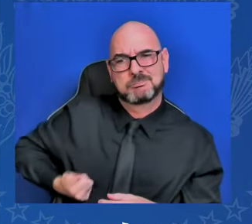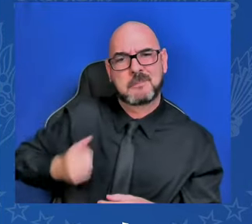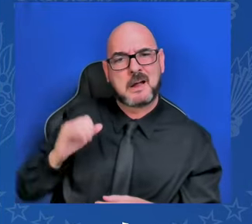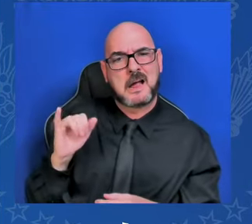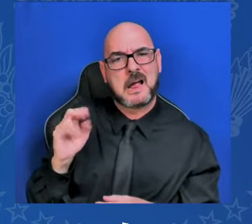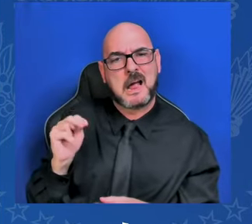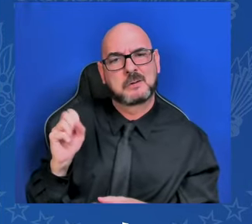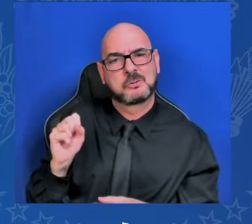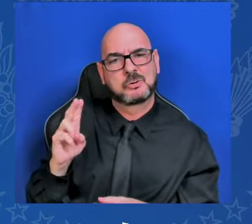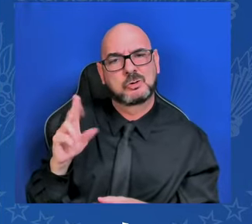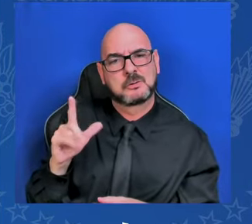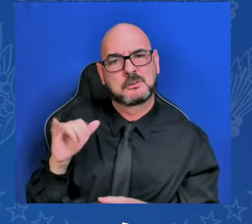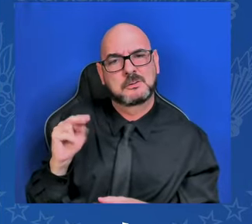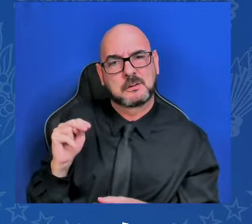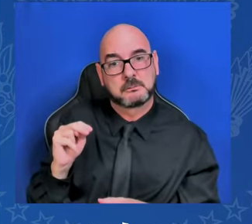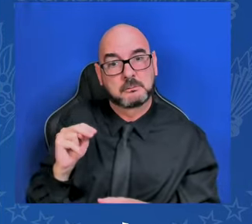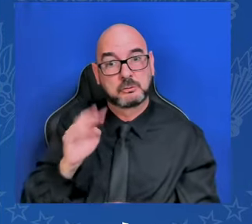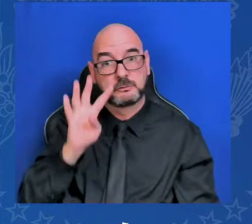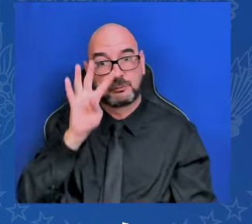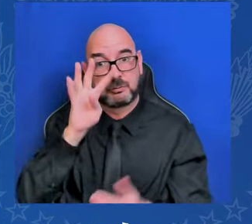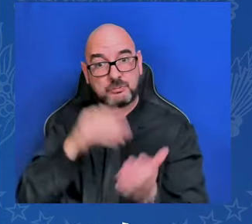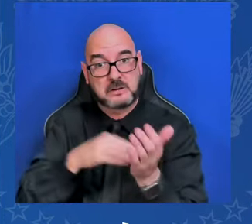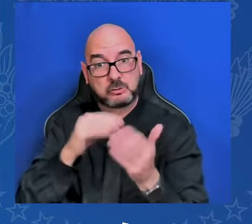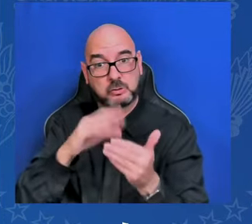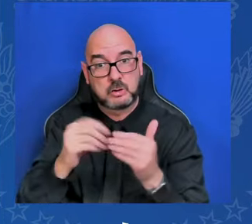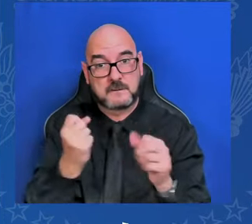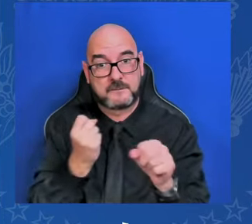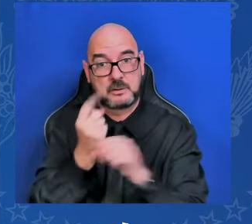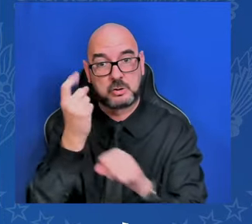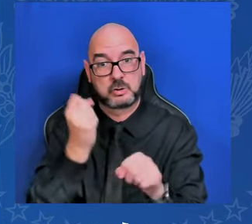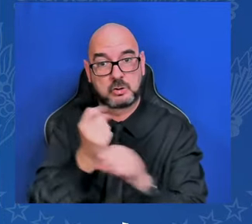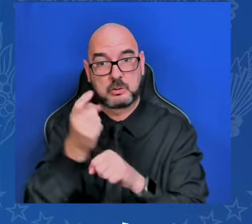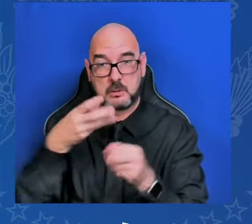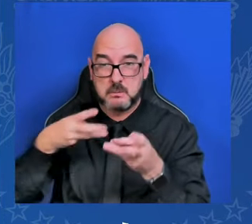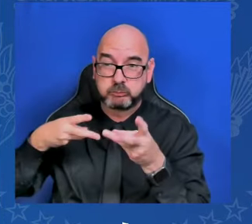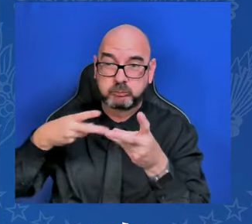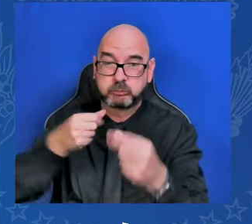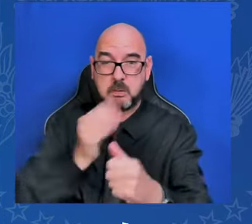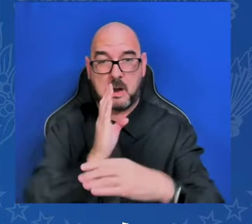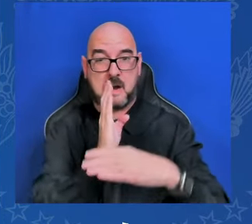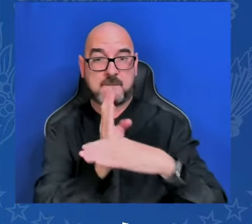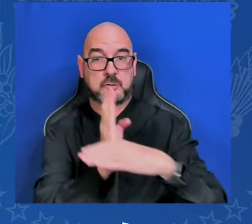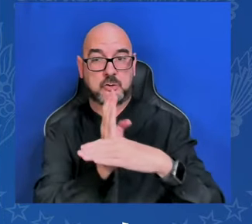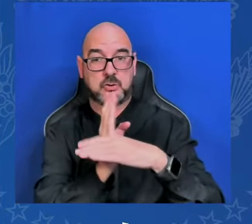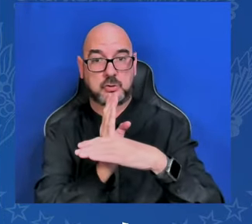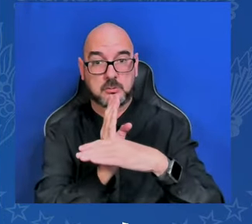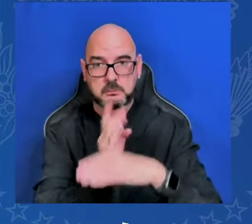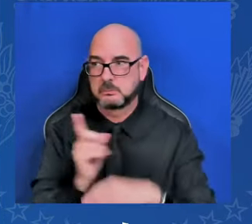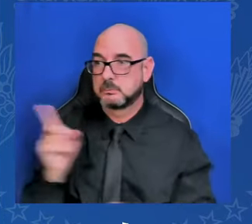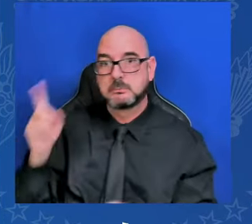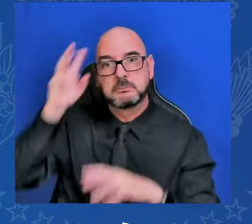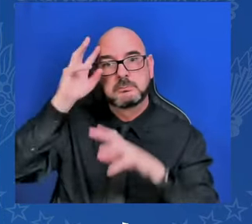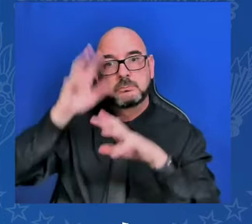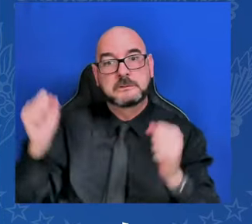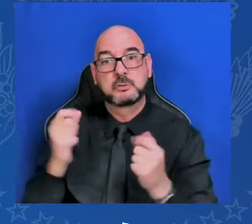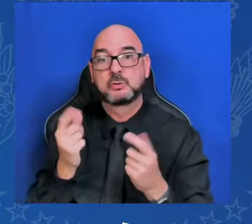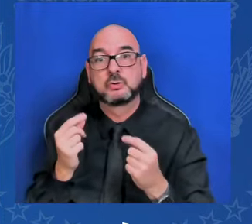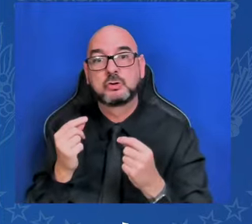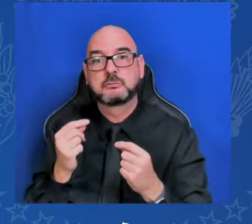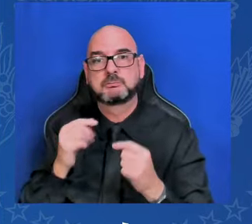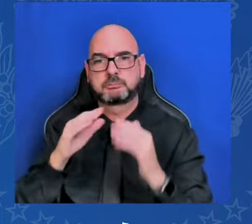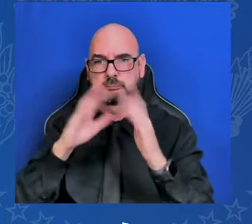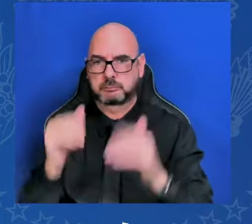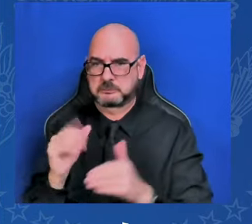$4,000 a year. Because of the leadership of President Joe Biden, working with House Democrats, the cost of insulin right